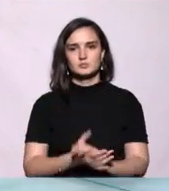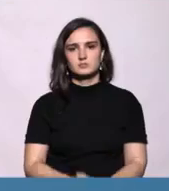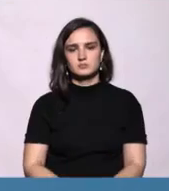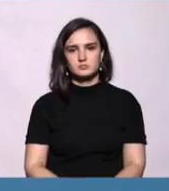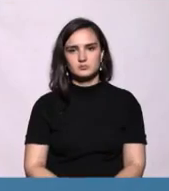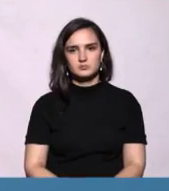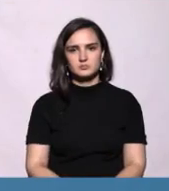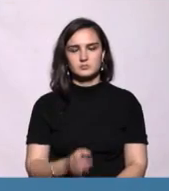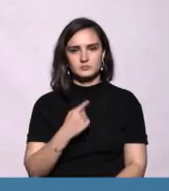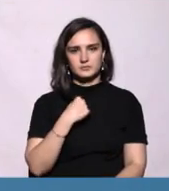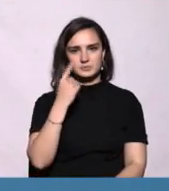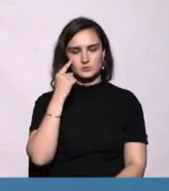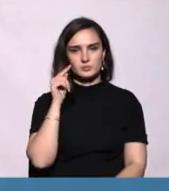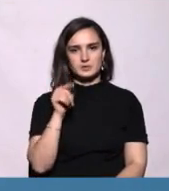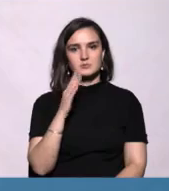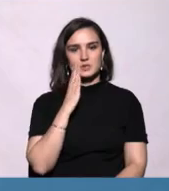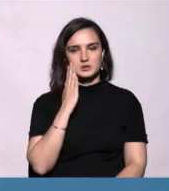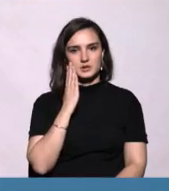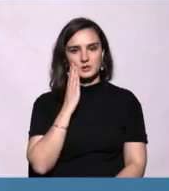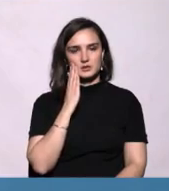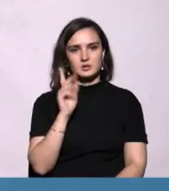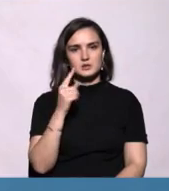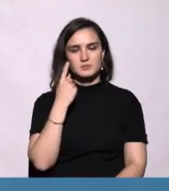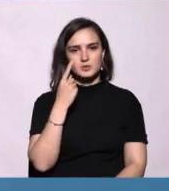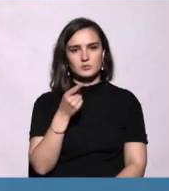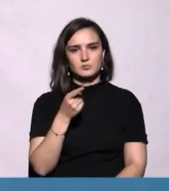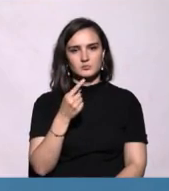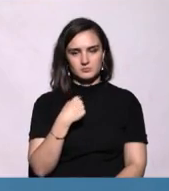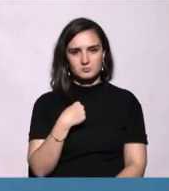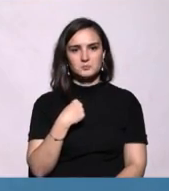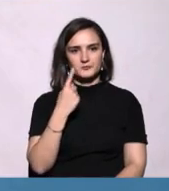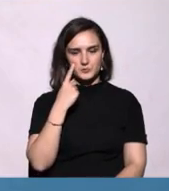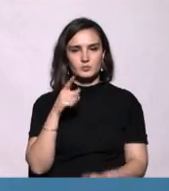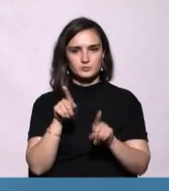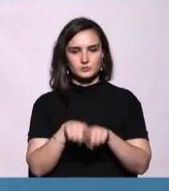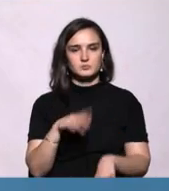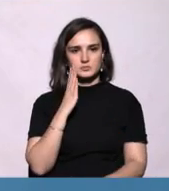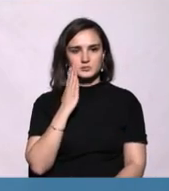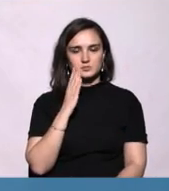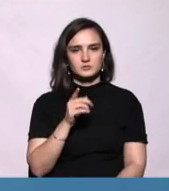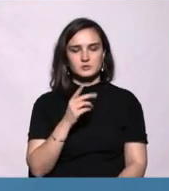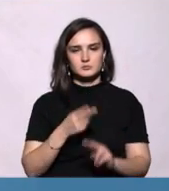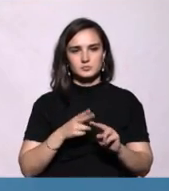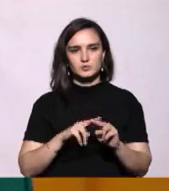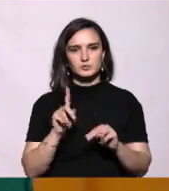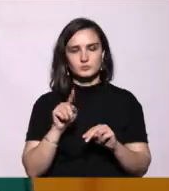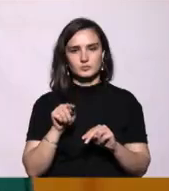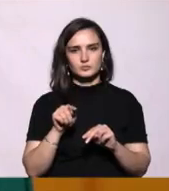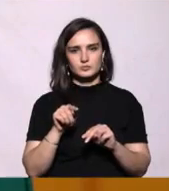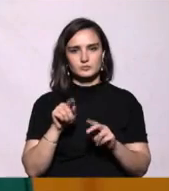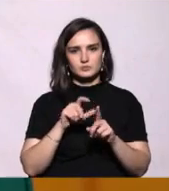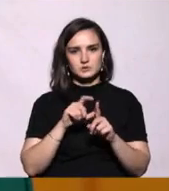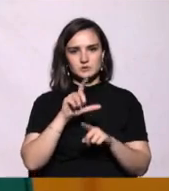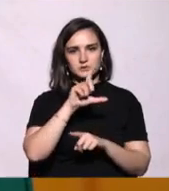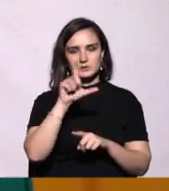I think it's true. What do you think? I think it's true too. Because, from the text,